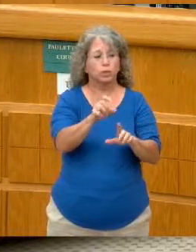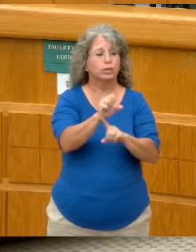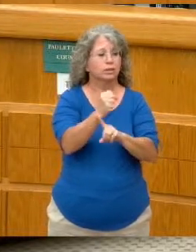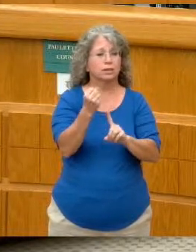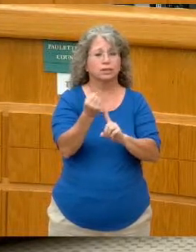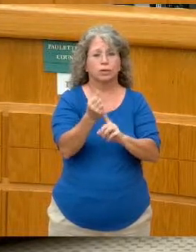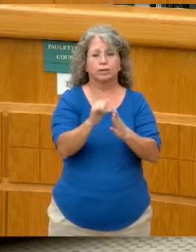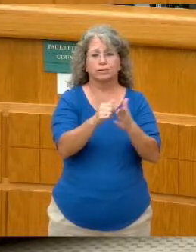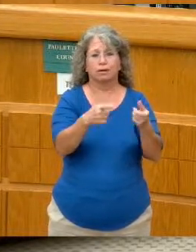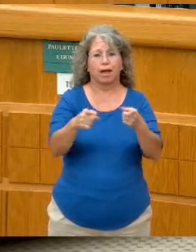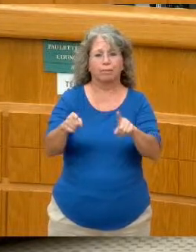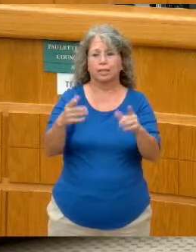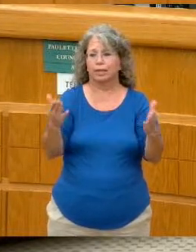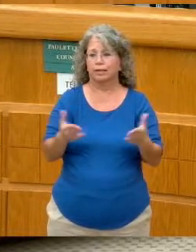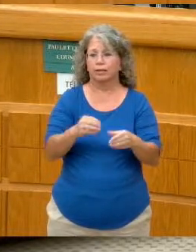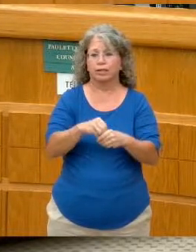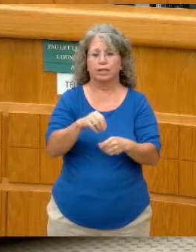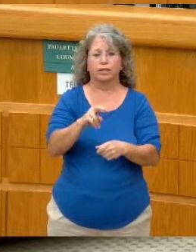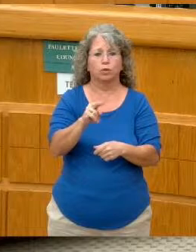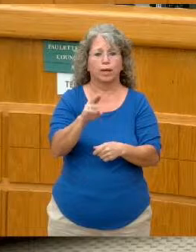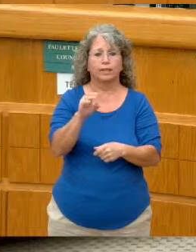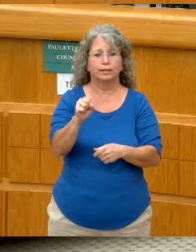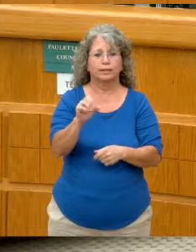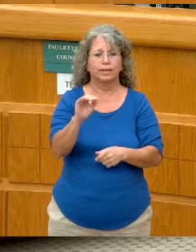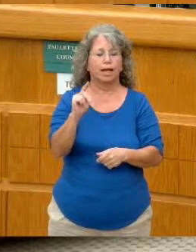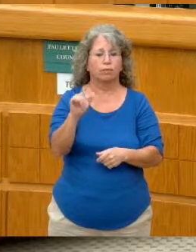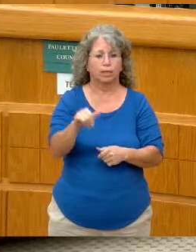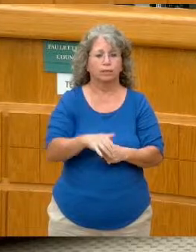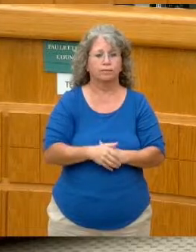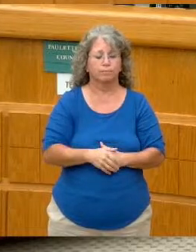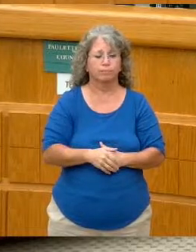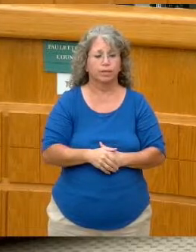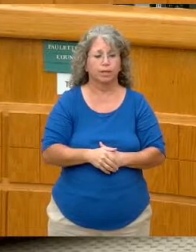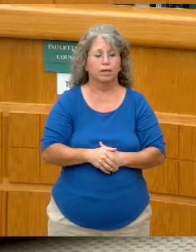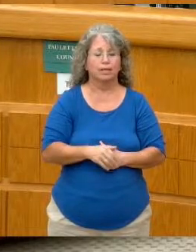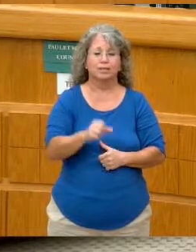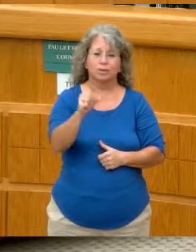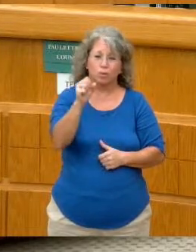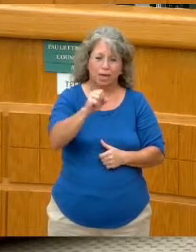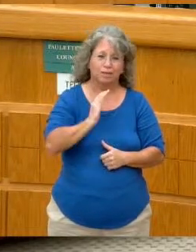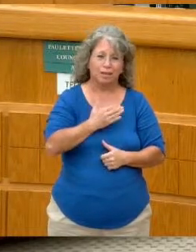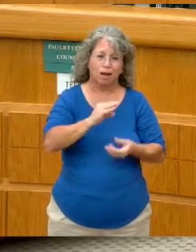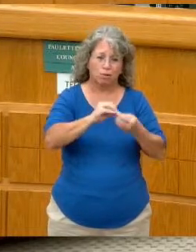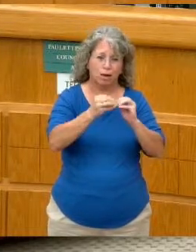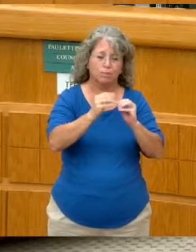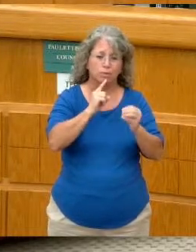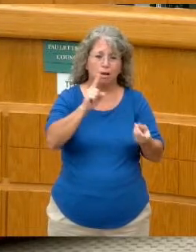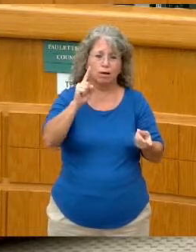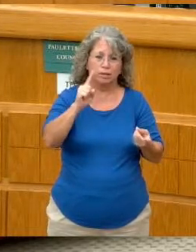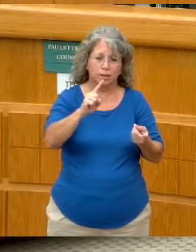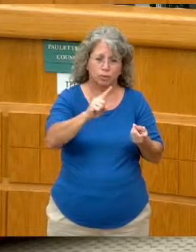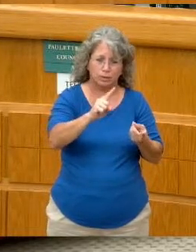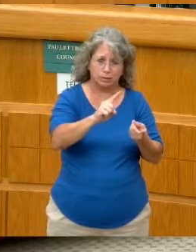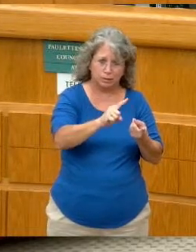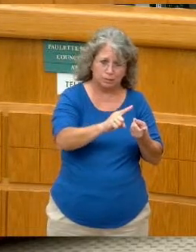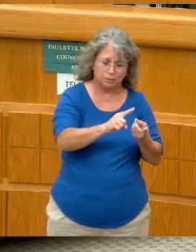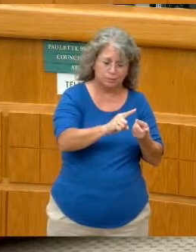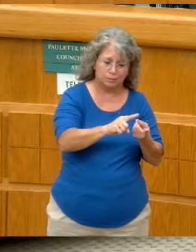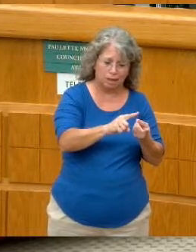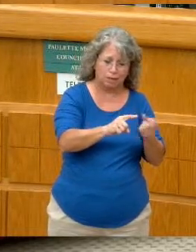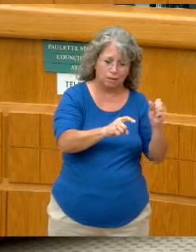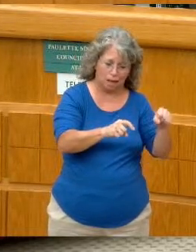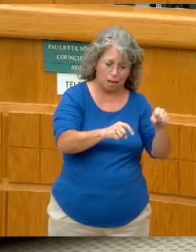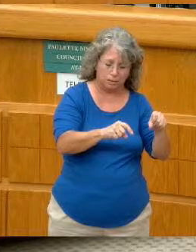Nueces County. So while our numbers are decreasing, we have to understand that we still must